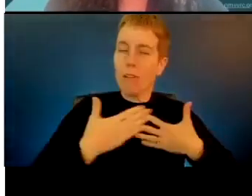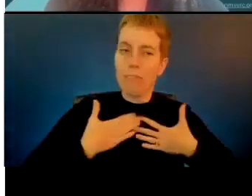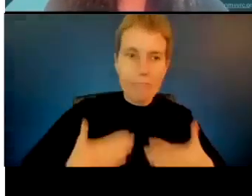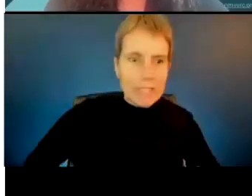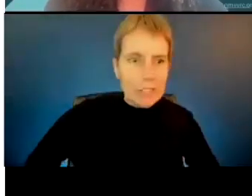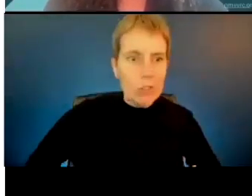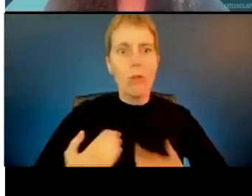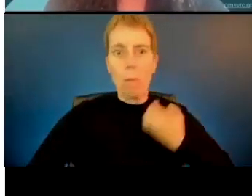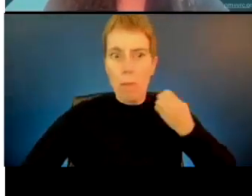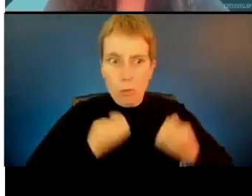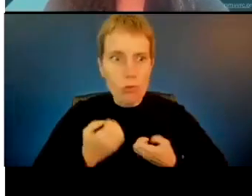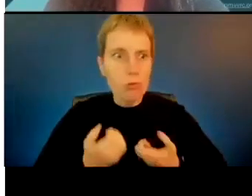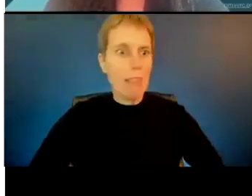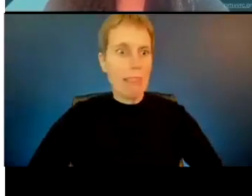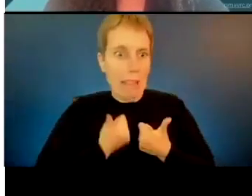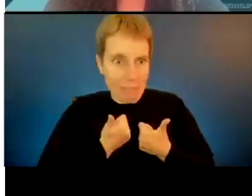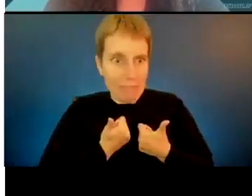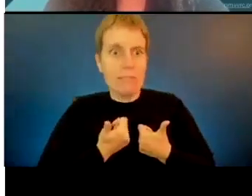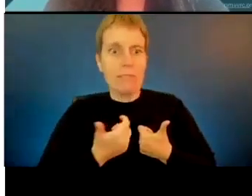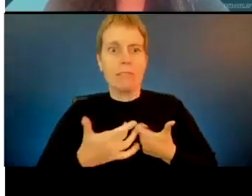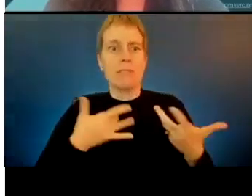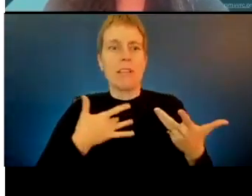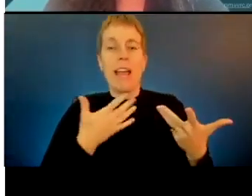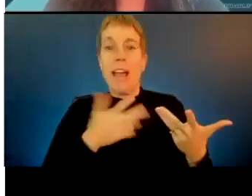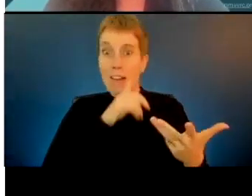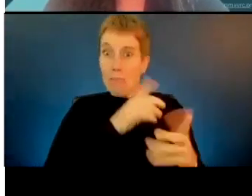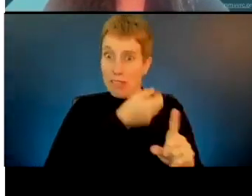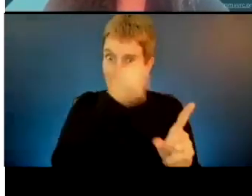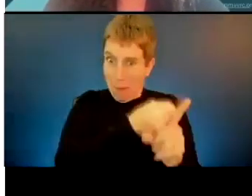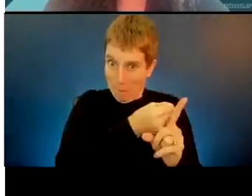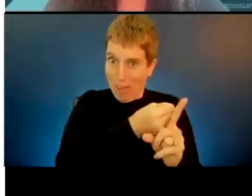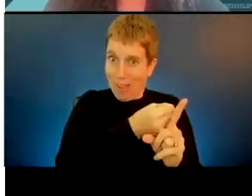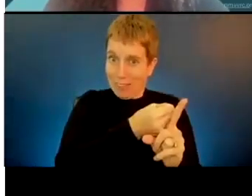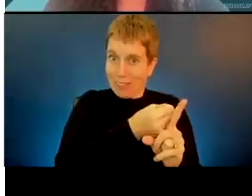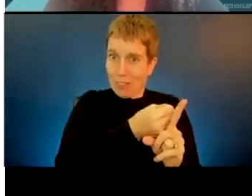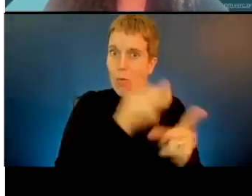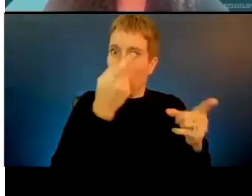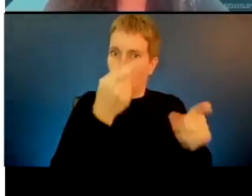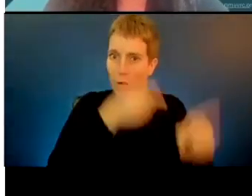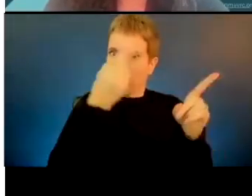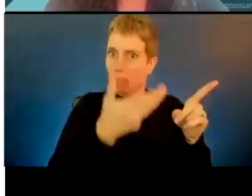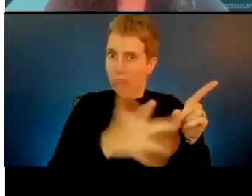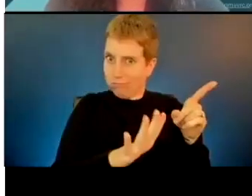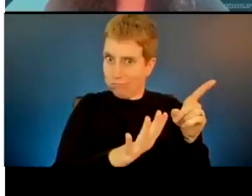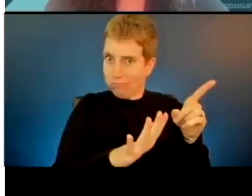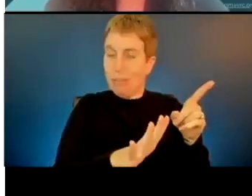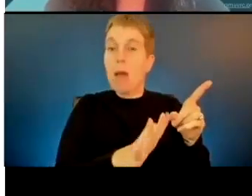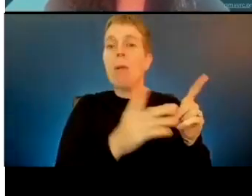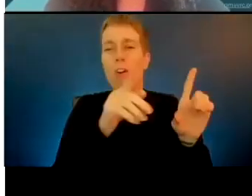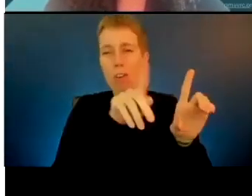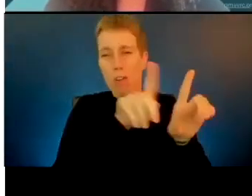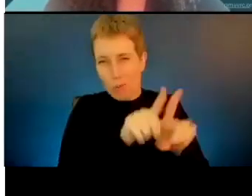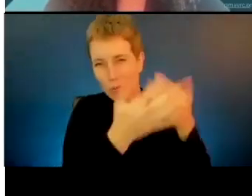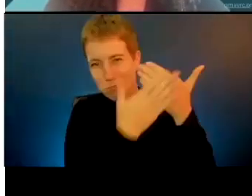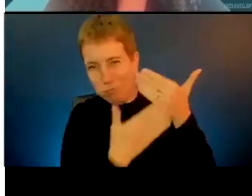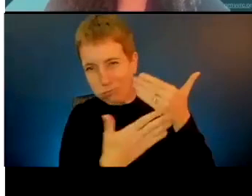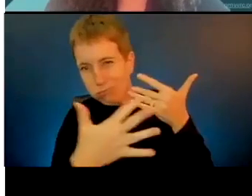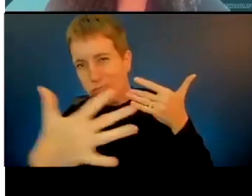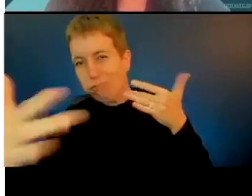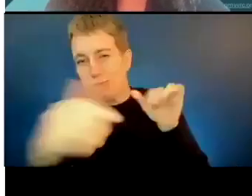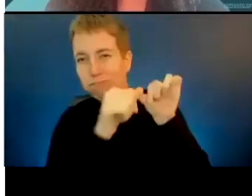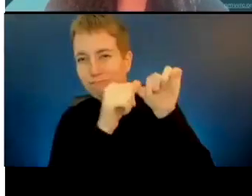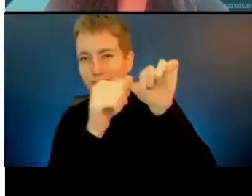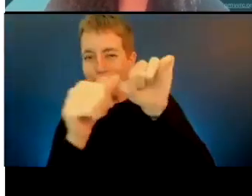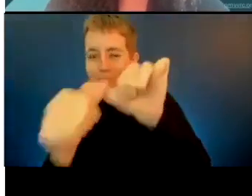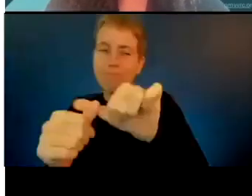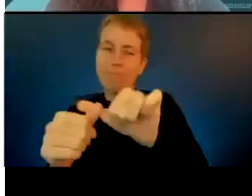health, physical health, emotional health, social well-being, or spiritual well-being. So that combination of an event paired